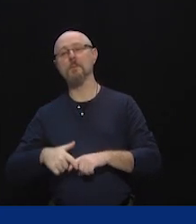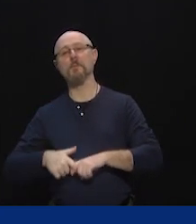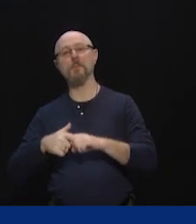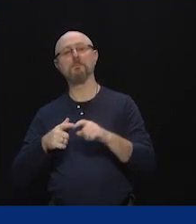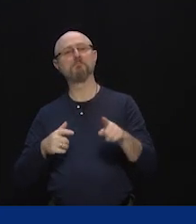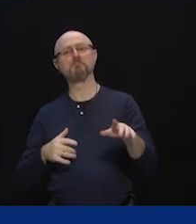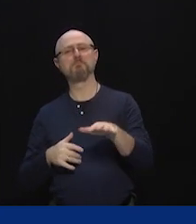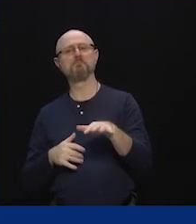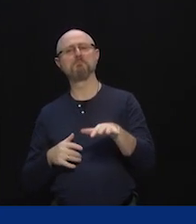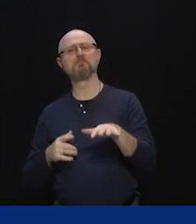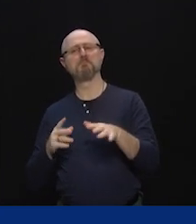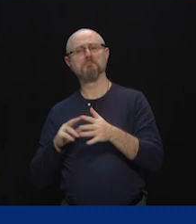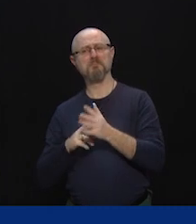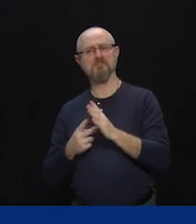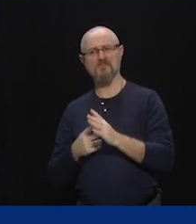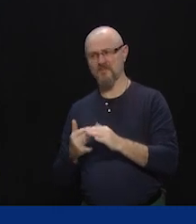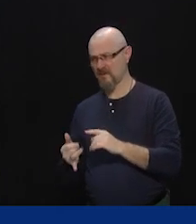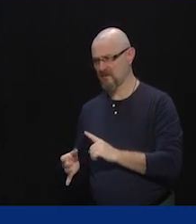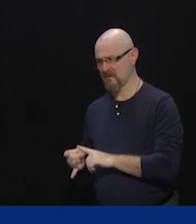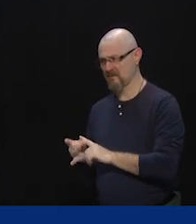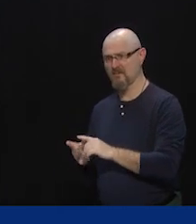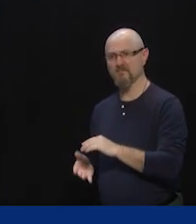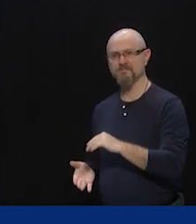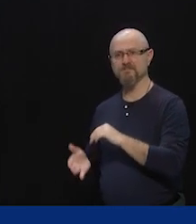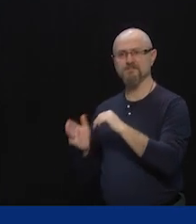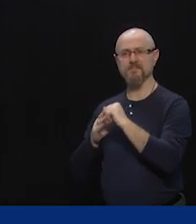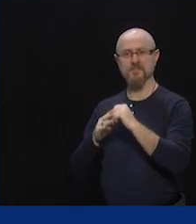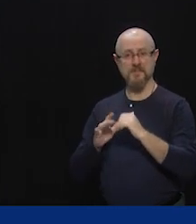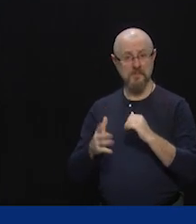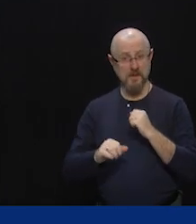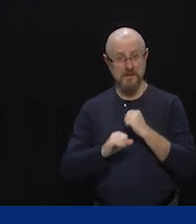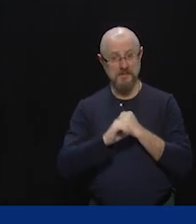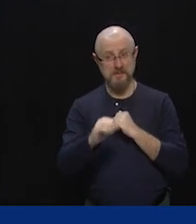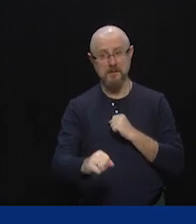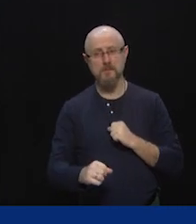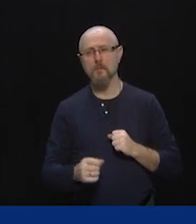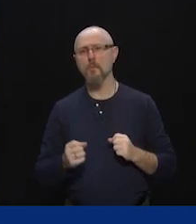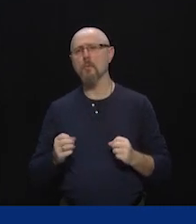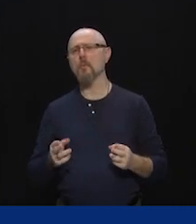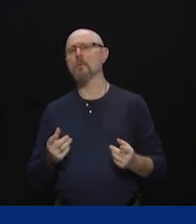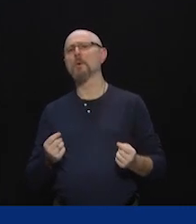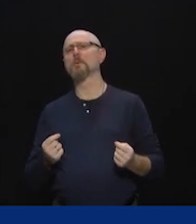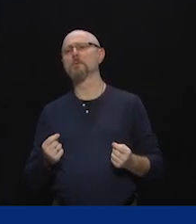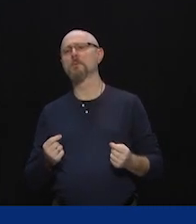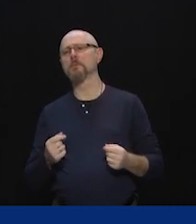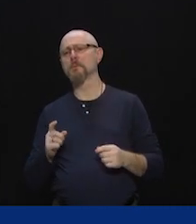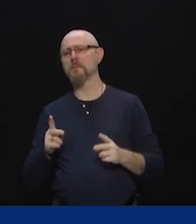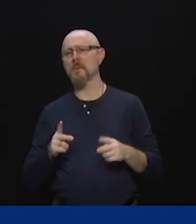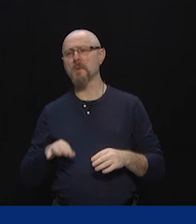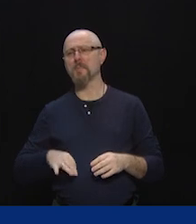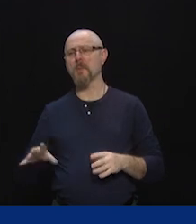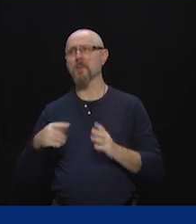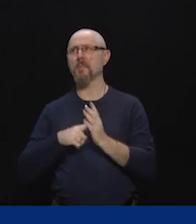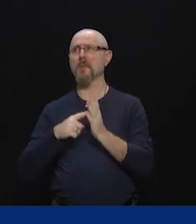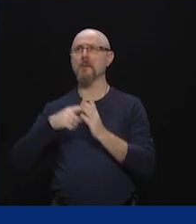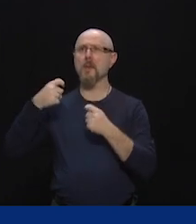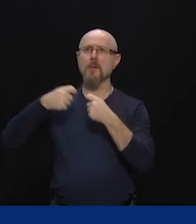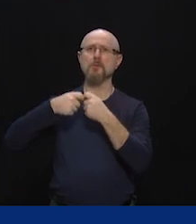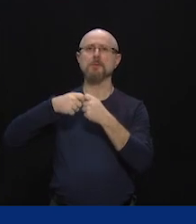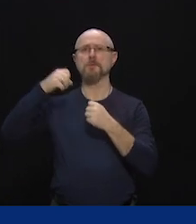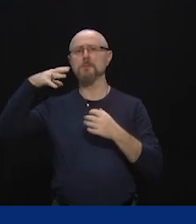about re-extending it, or have we gotten to a point where it's just time for people to start paying their bills?